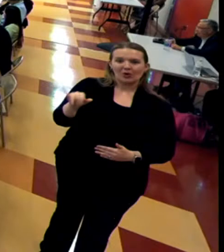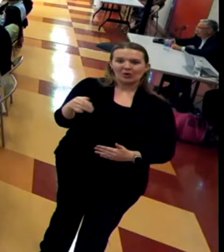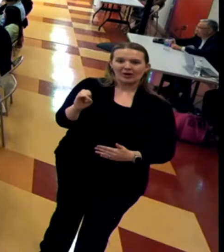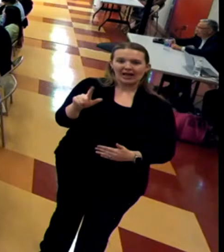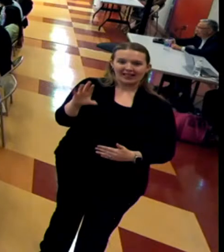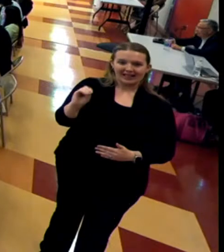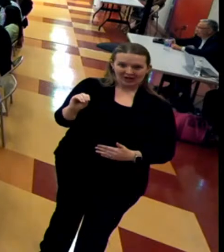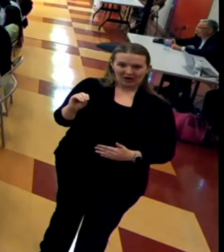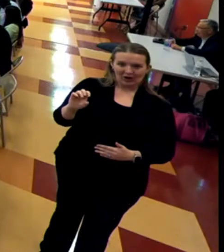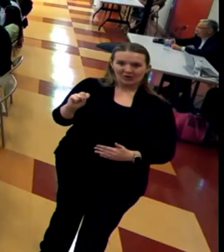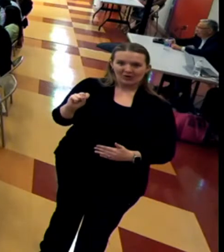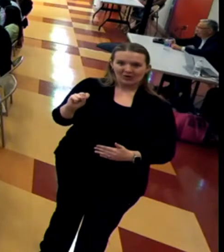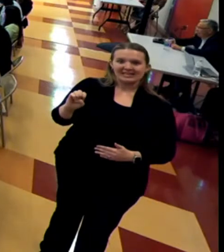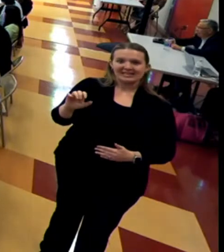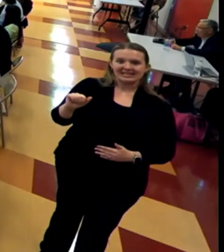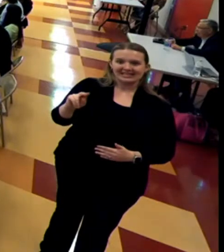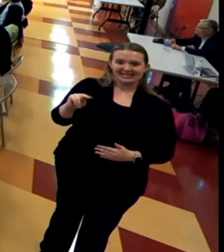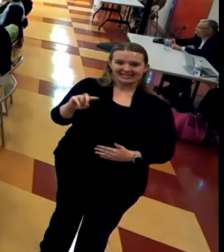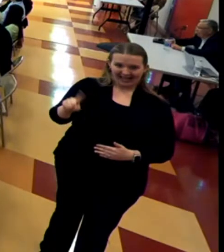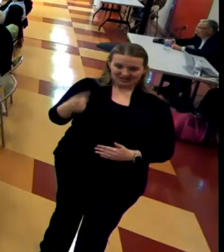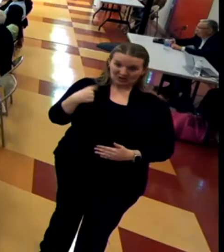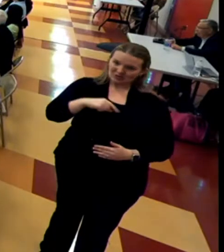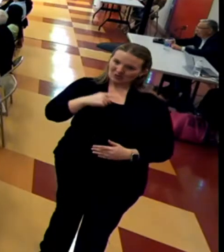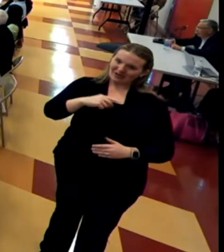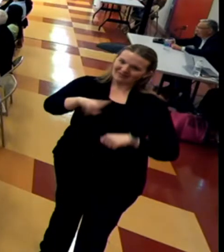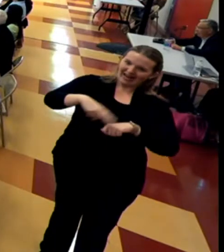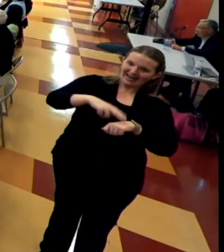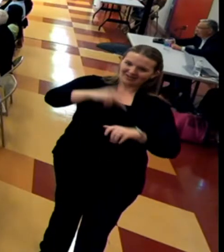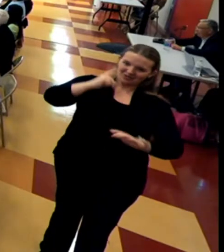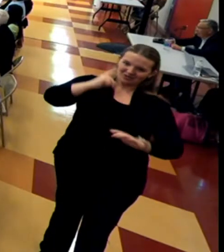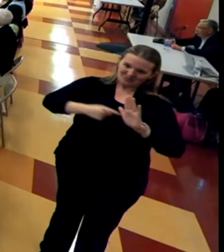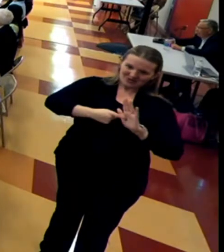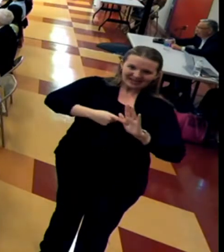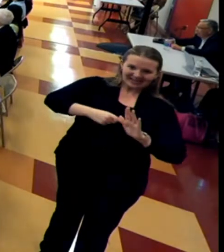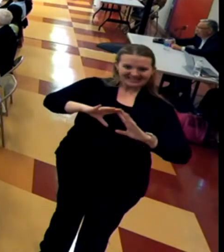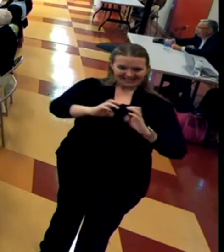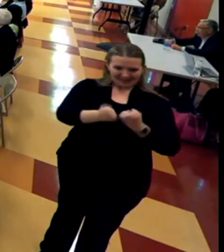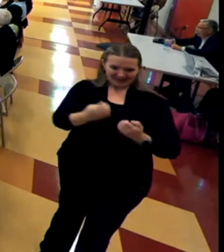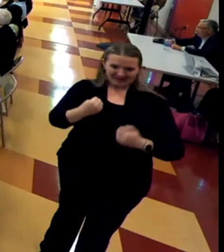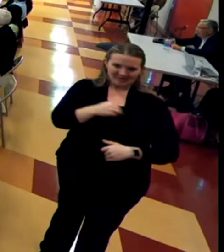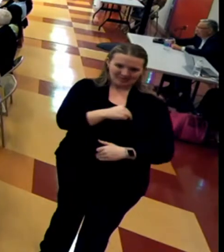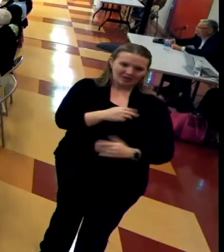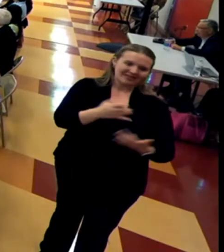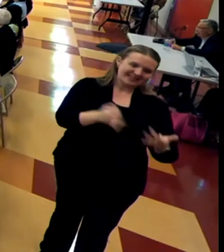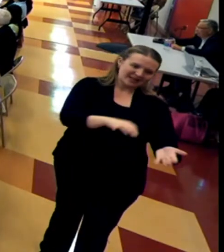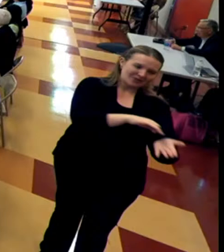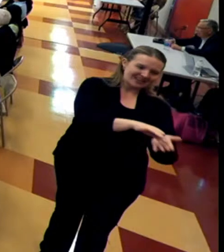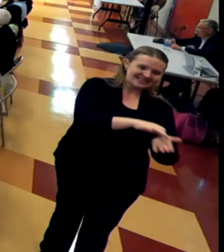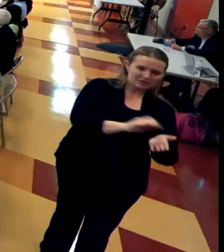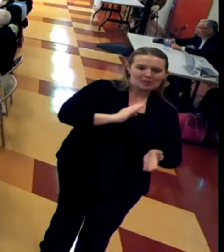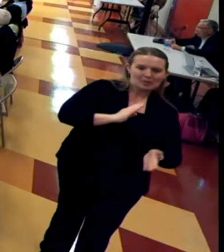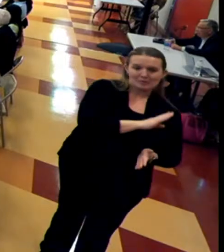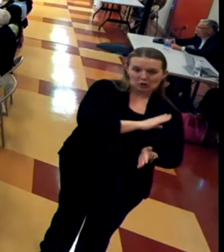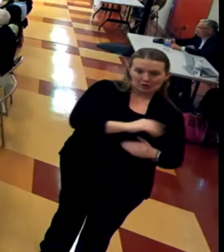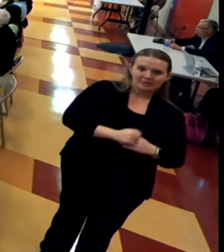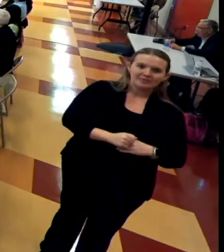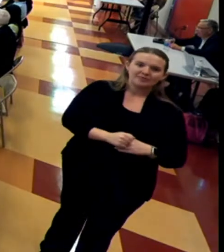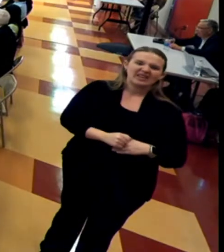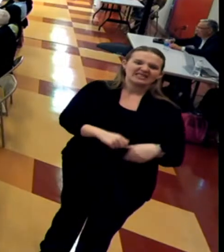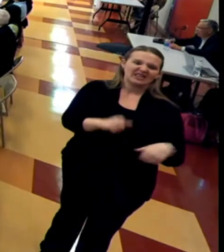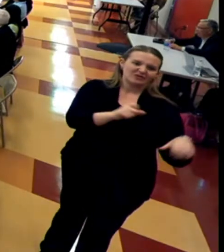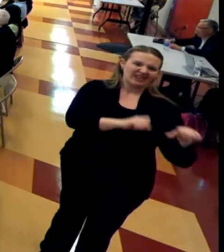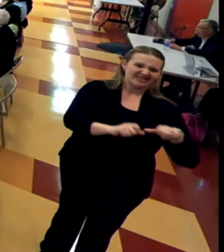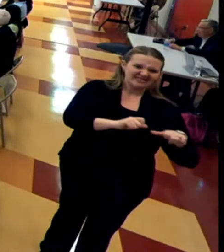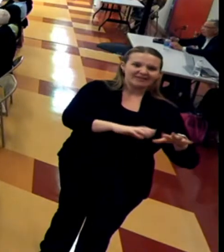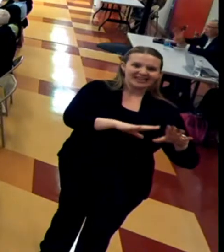a nationally recognized member of this committee who is now on the Census Bureau, so as their scientific committee. So I just wanted to recognize